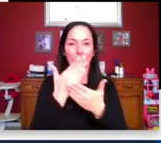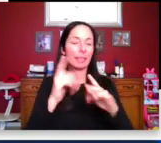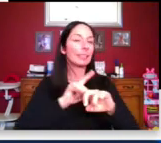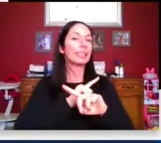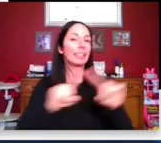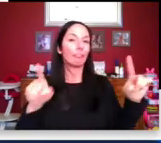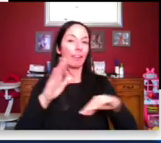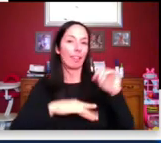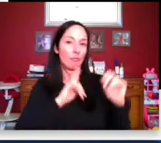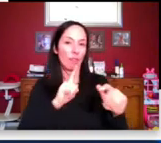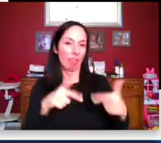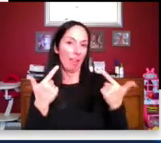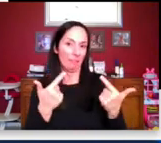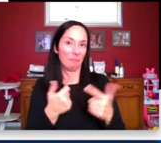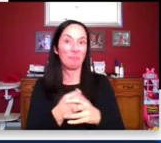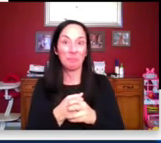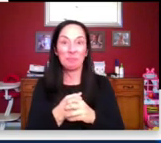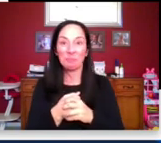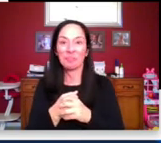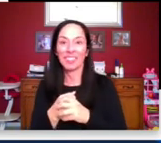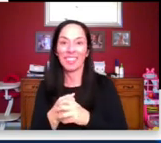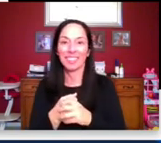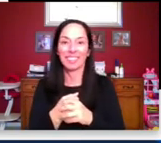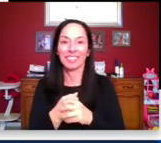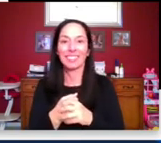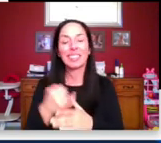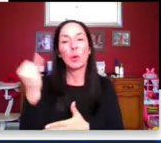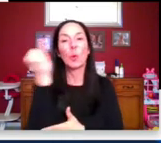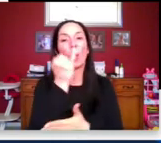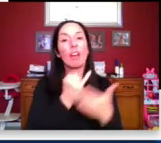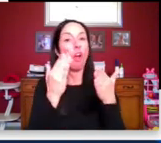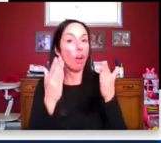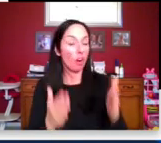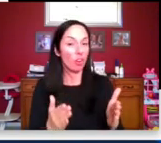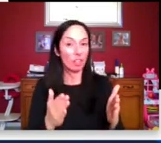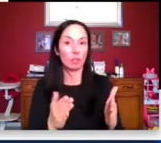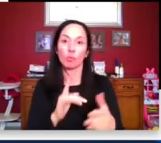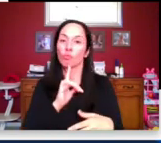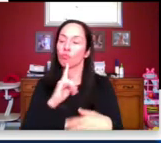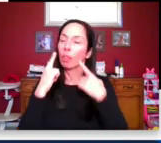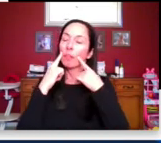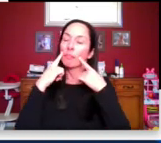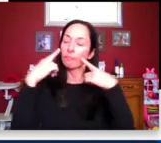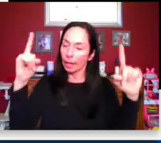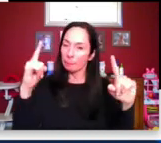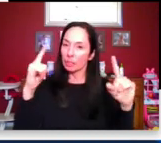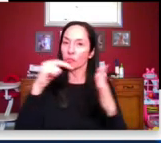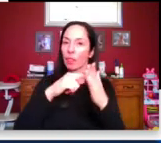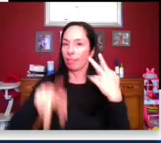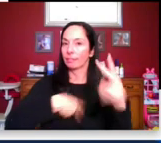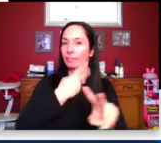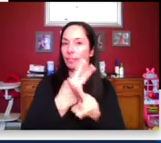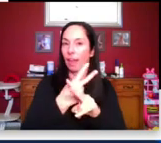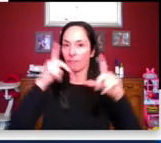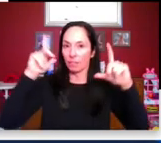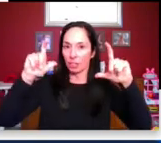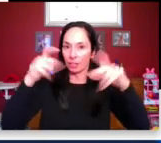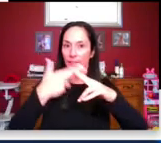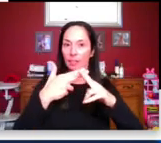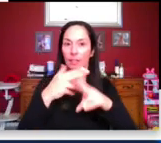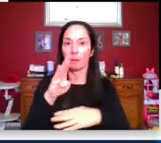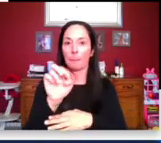it actually is. An artist who is known for this type of photography is